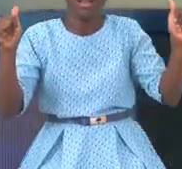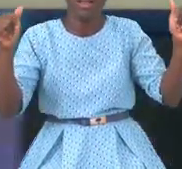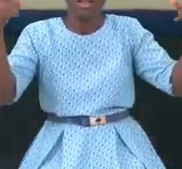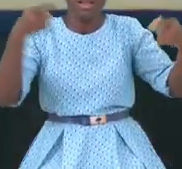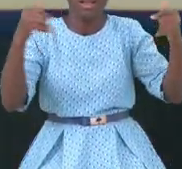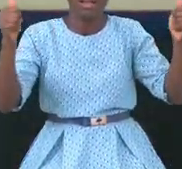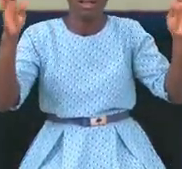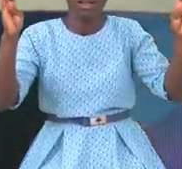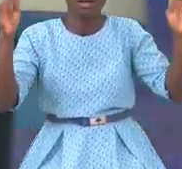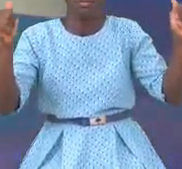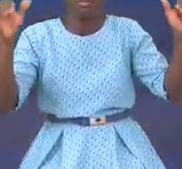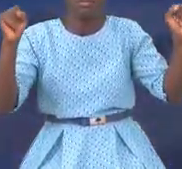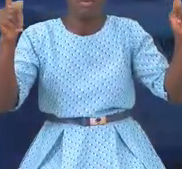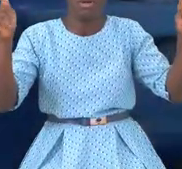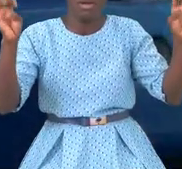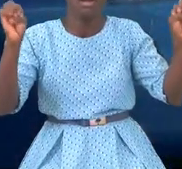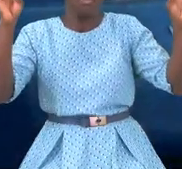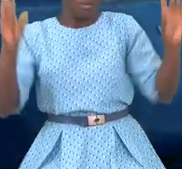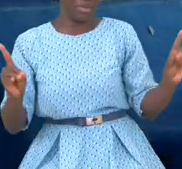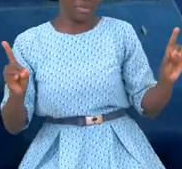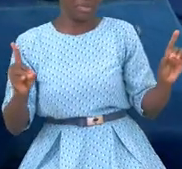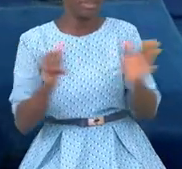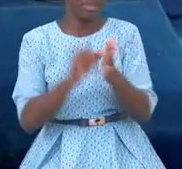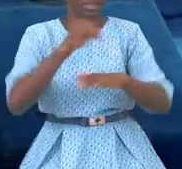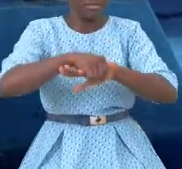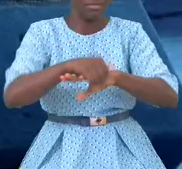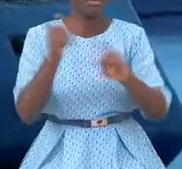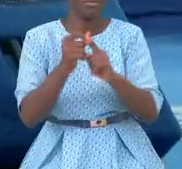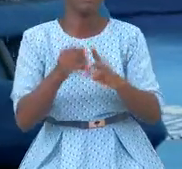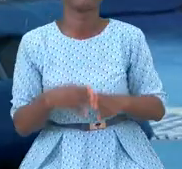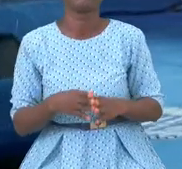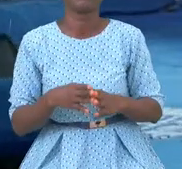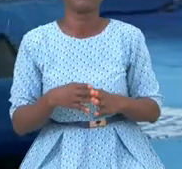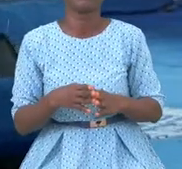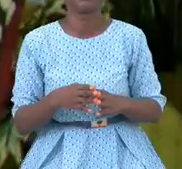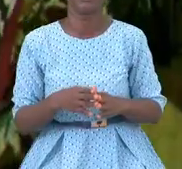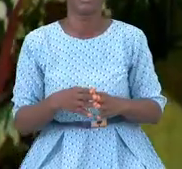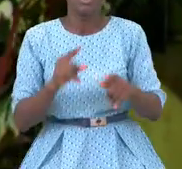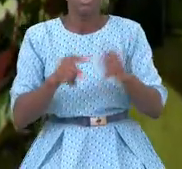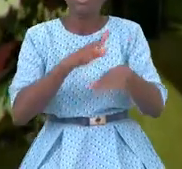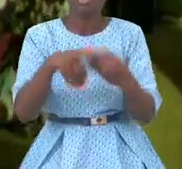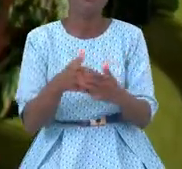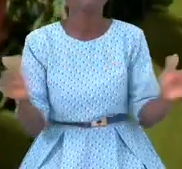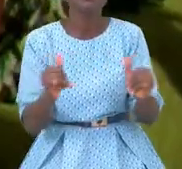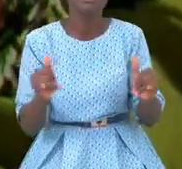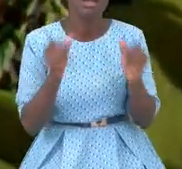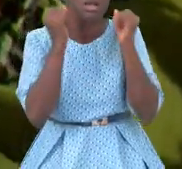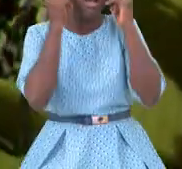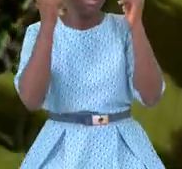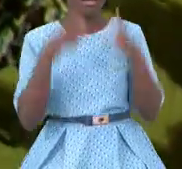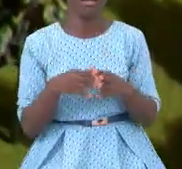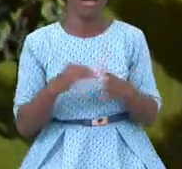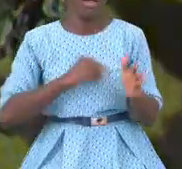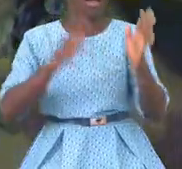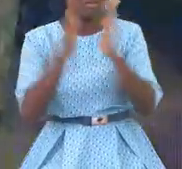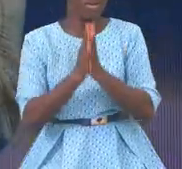the same, amazed. You'll be amazed tonight. Heaven will open for